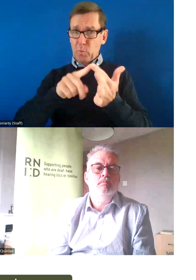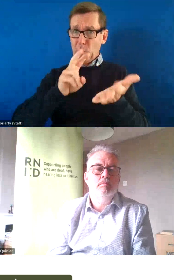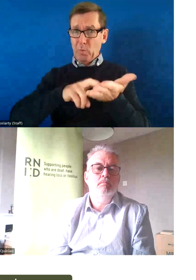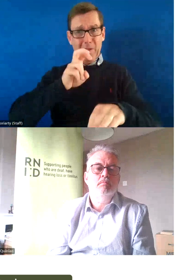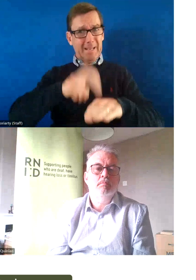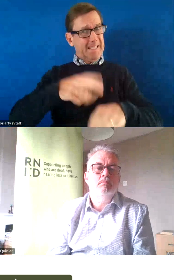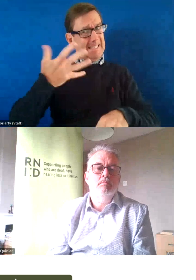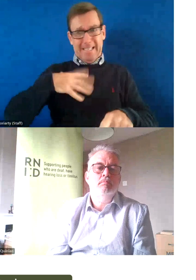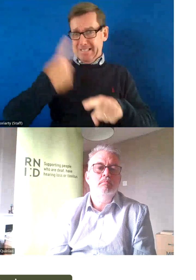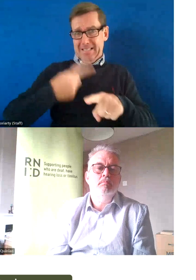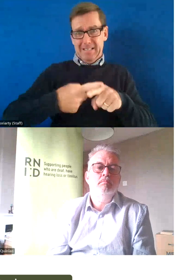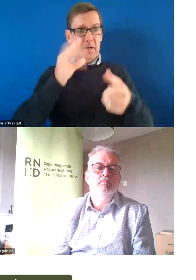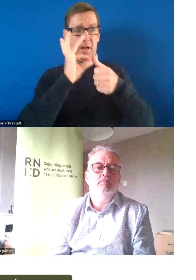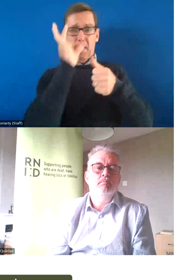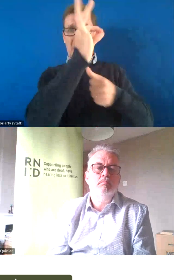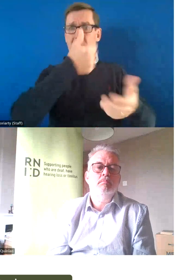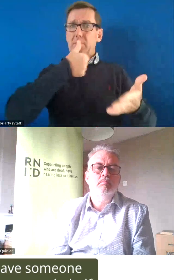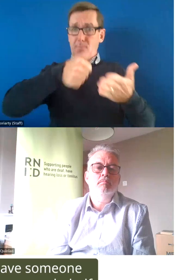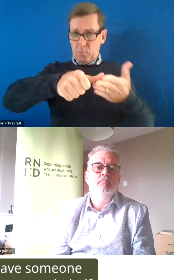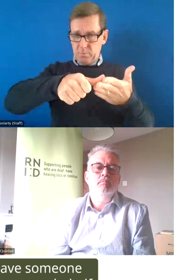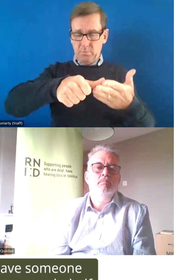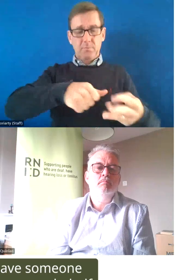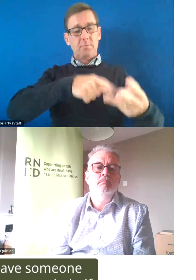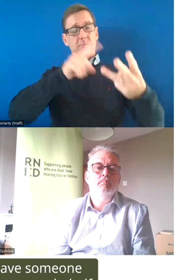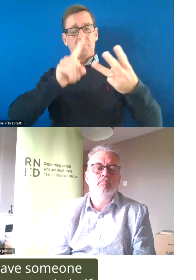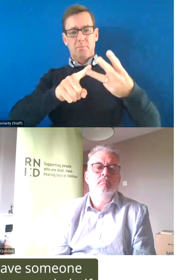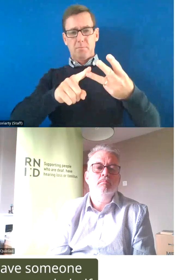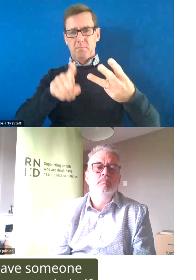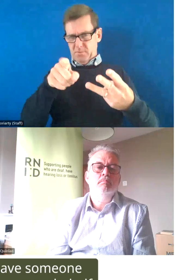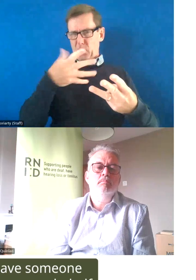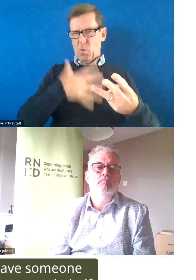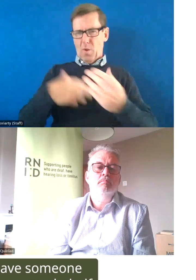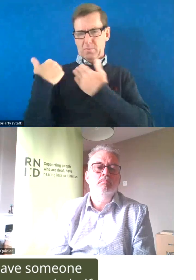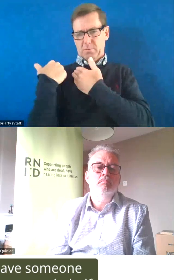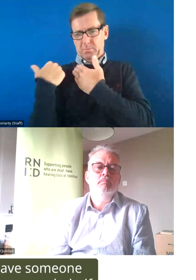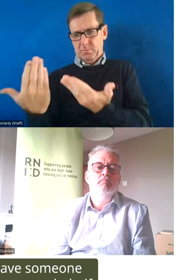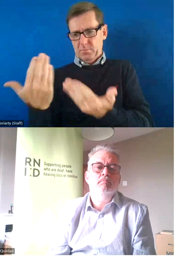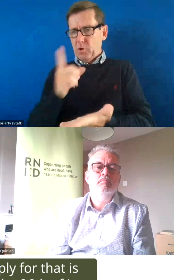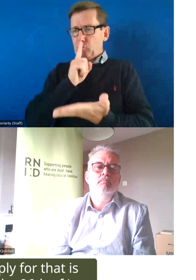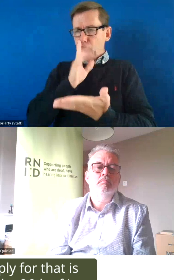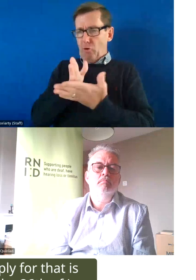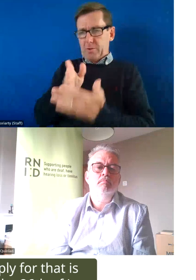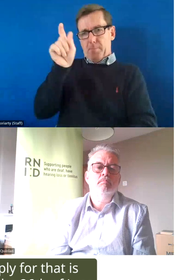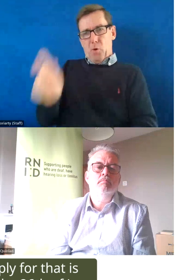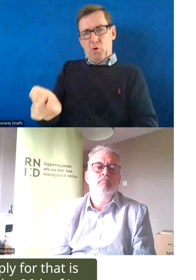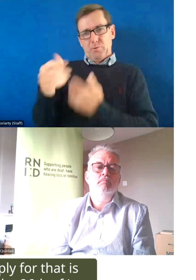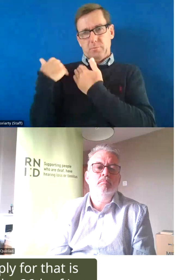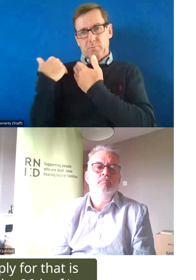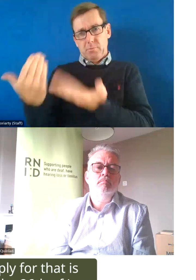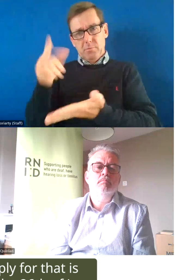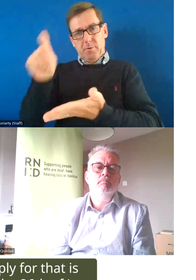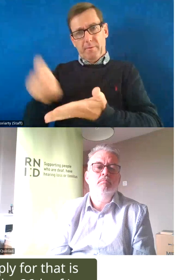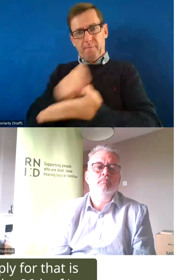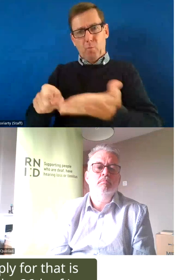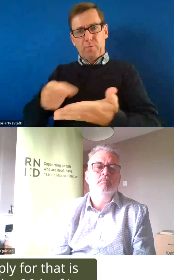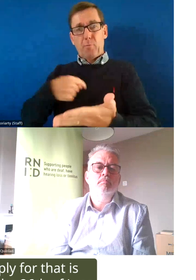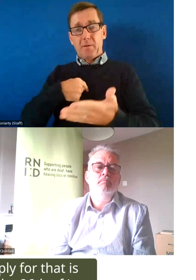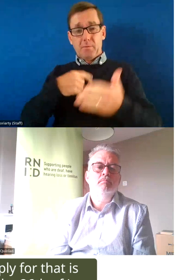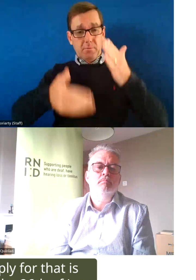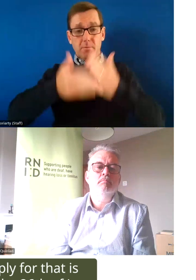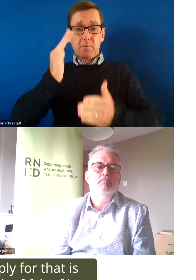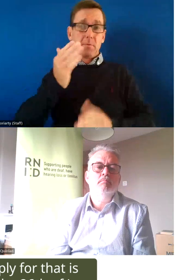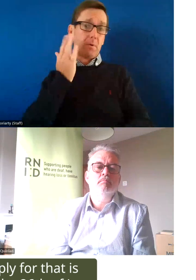already. If you want to vote by proxy, so if you want to have someone that you trust vote on your behalf, the deadline to apply for that is 5